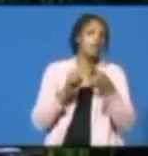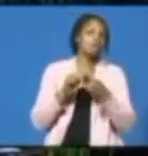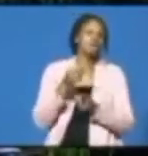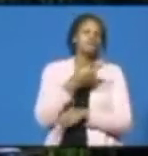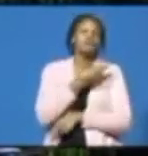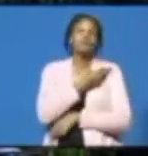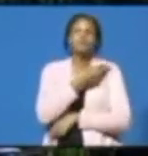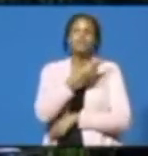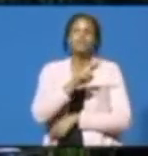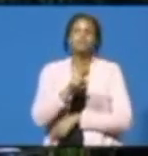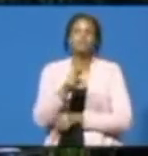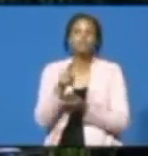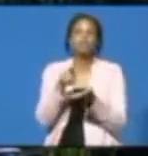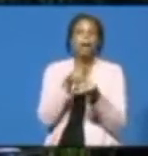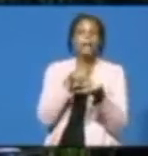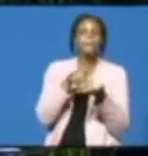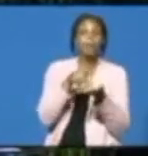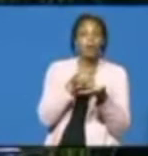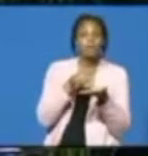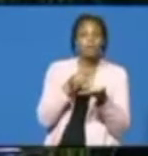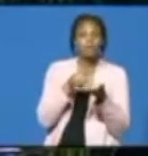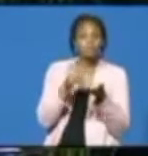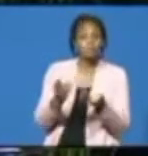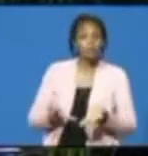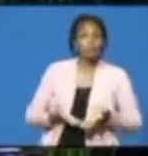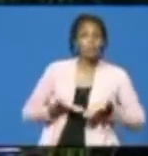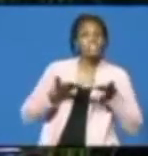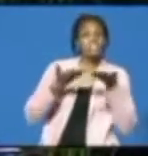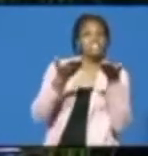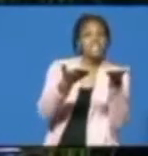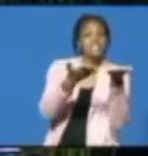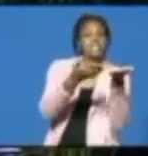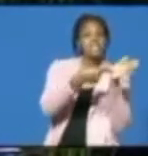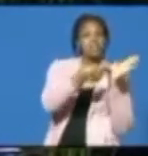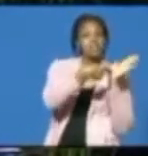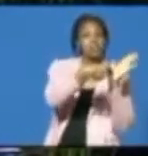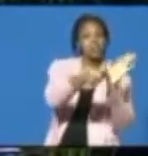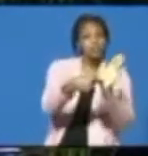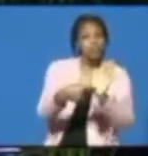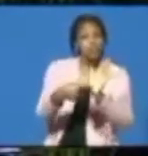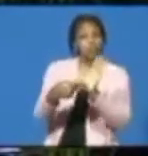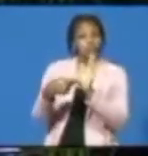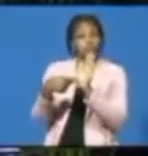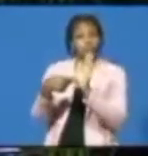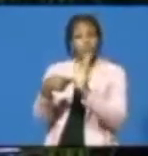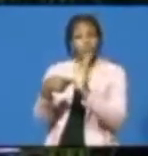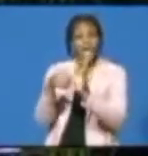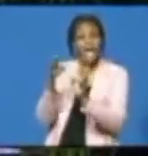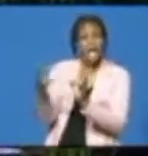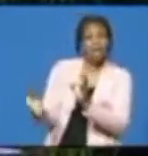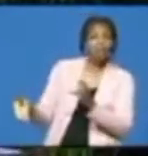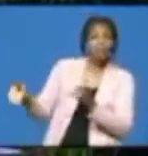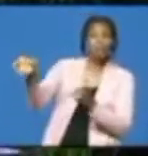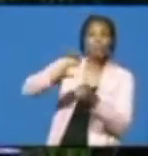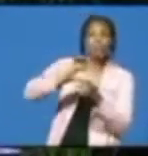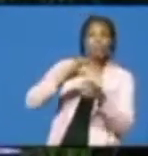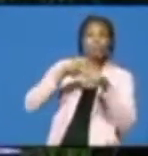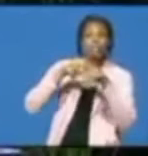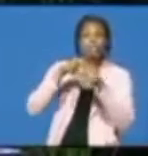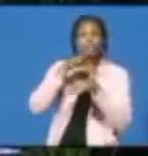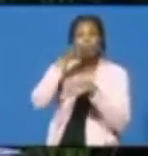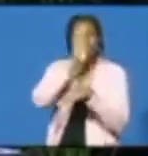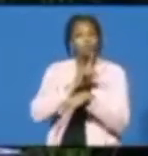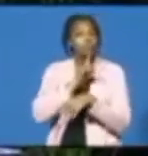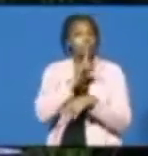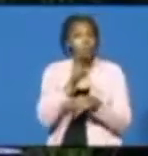religious poisons are presented, put the salt of God's truth, put the salt of